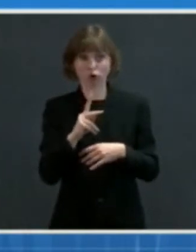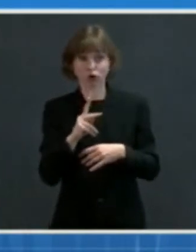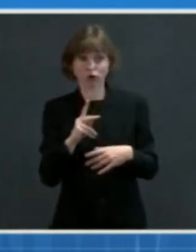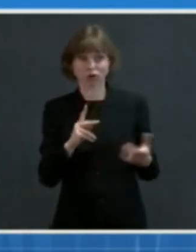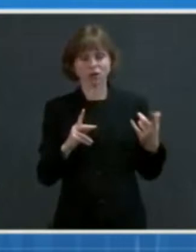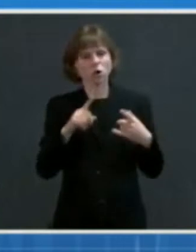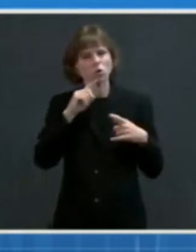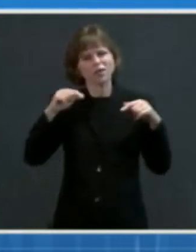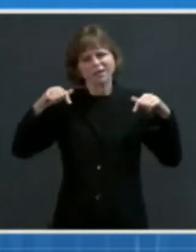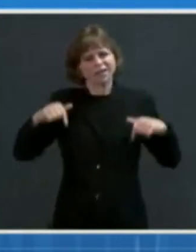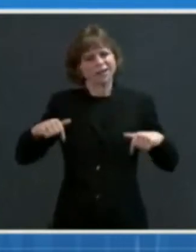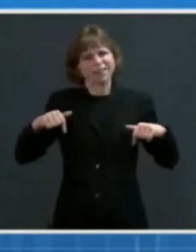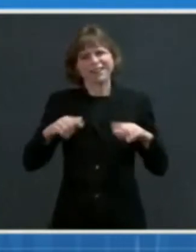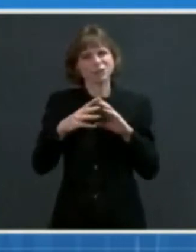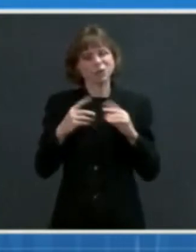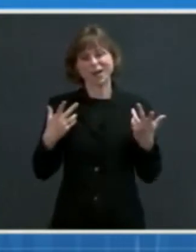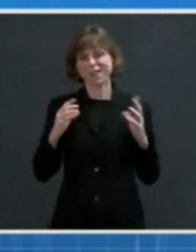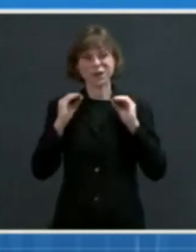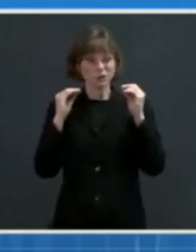are no bad guys. There's only good